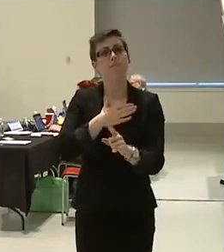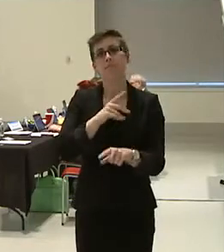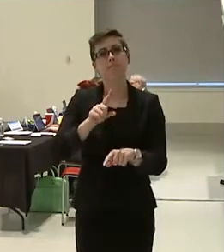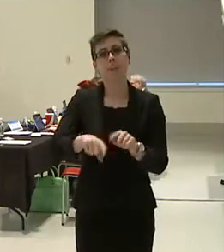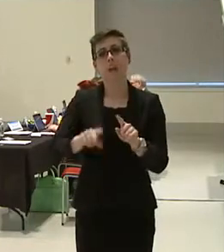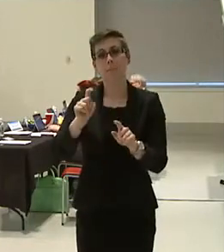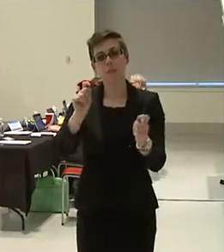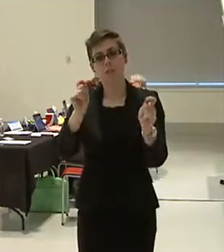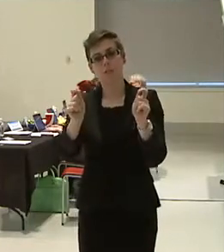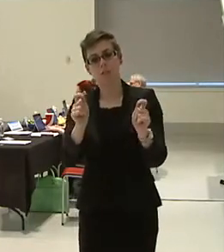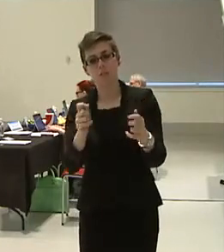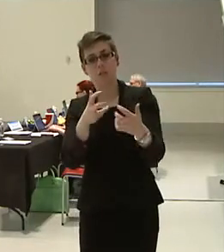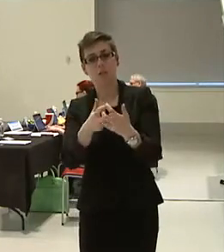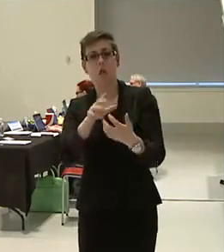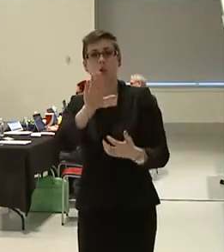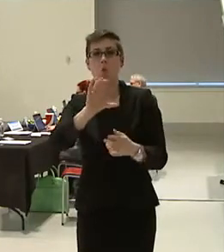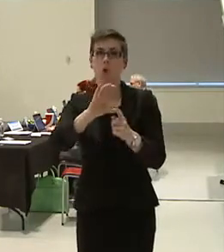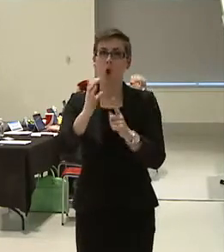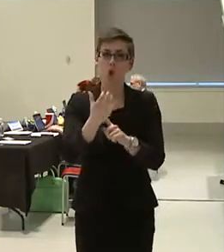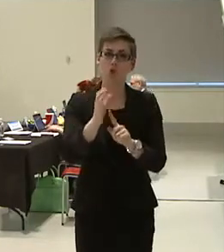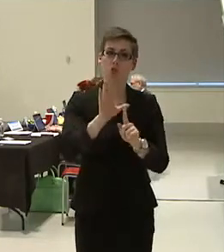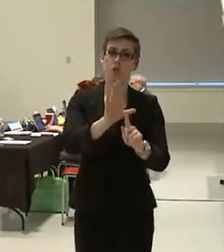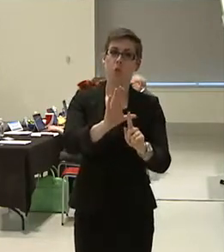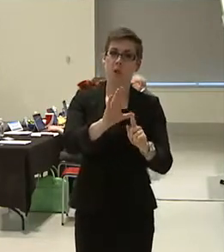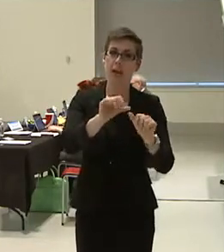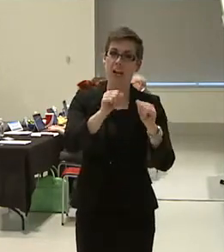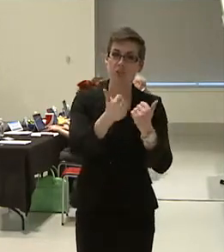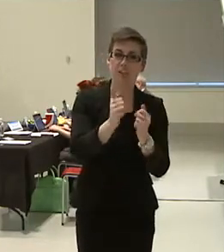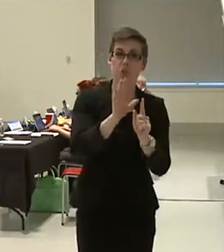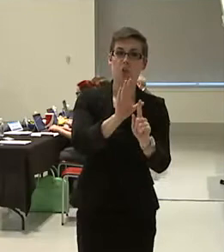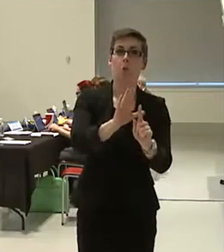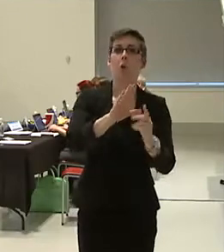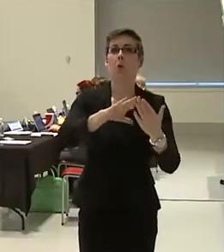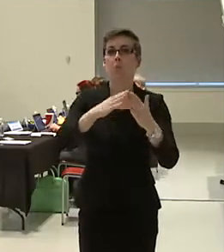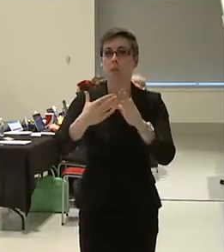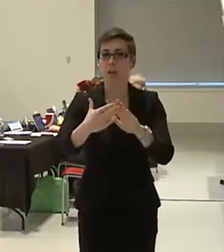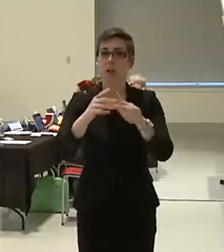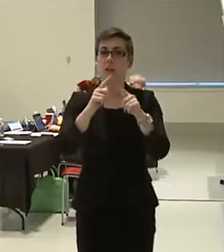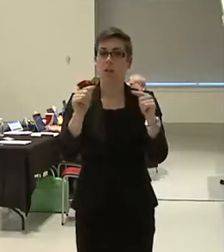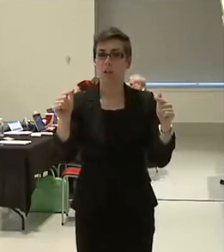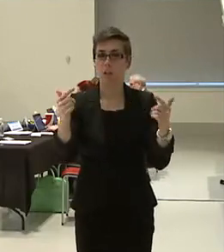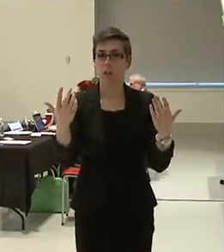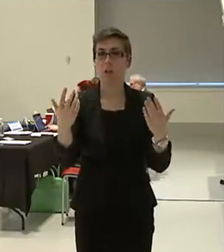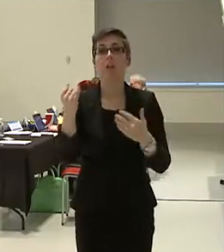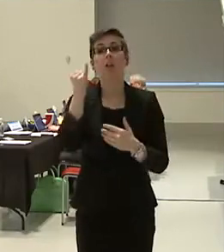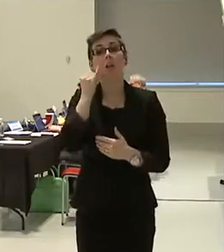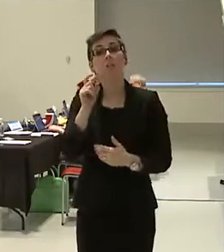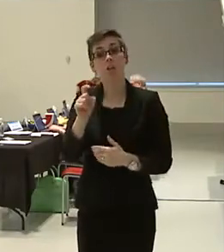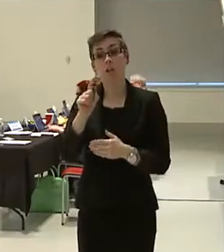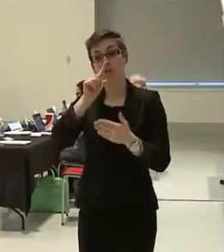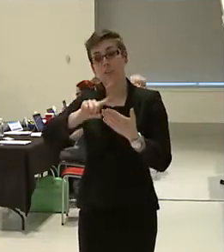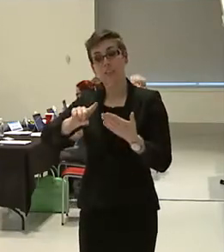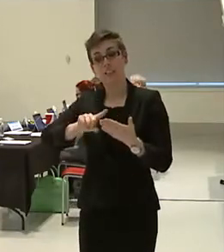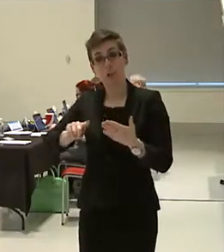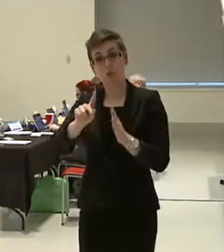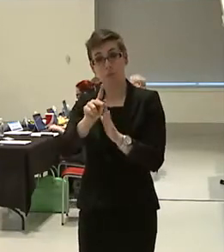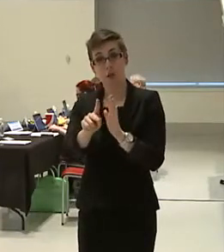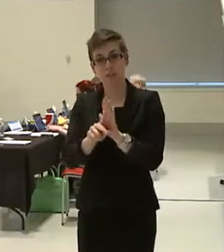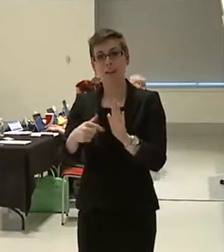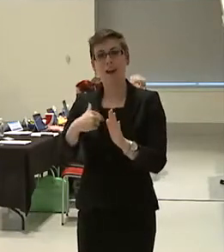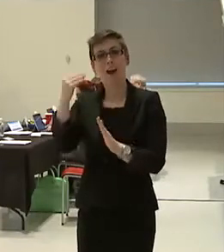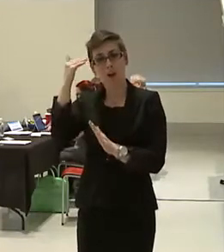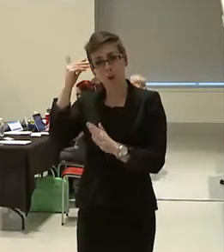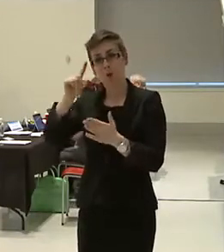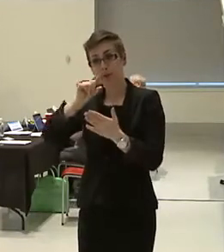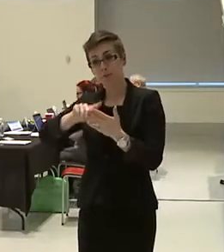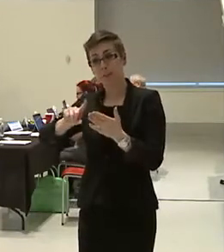agency, the culture of your city, the culture of your part of the world. You need an investigations policy. I know investigators who are using free internet from the house